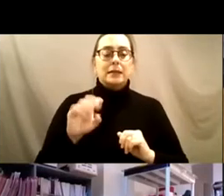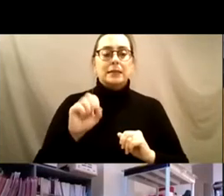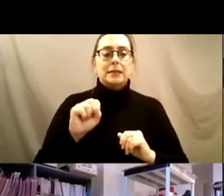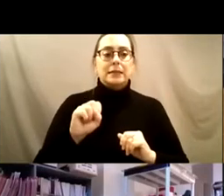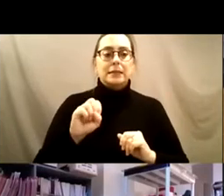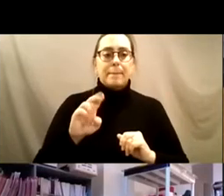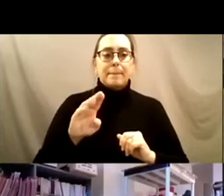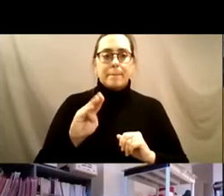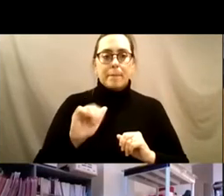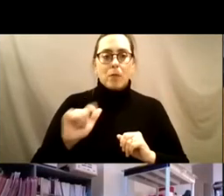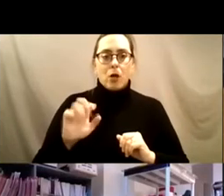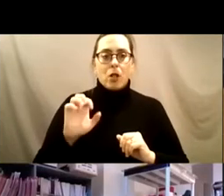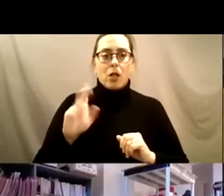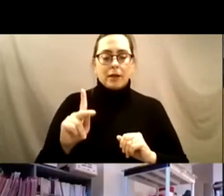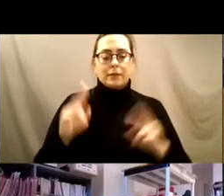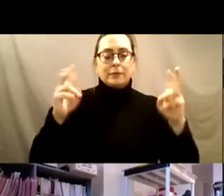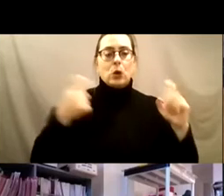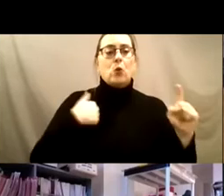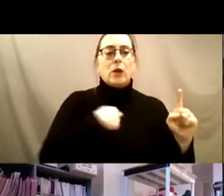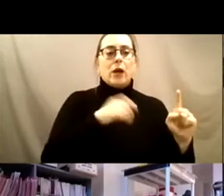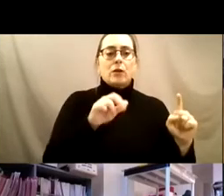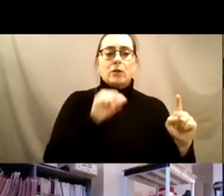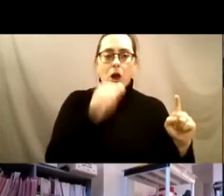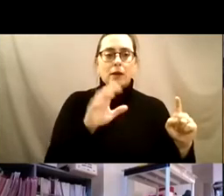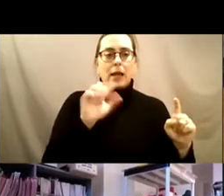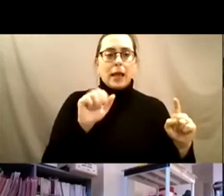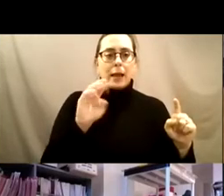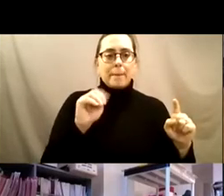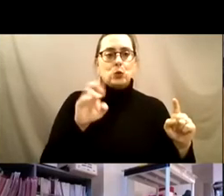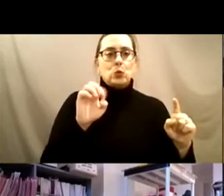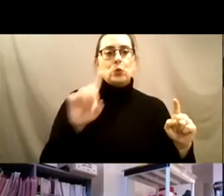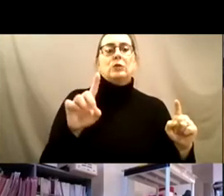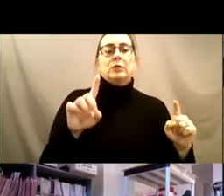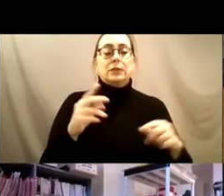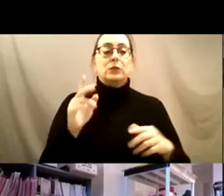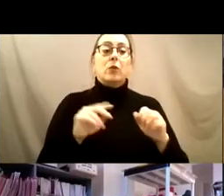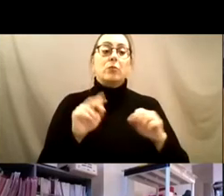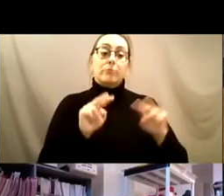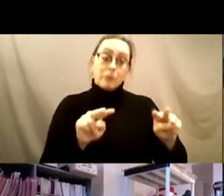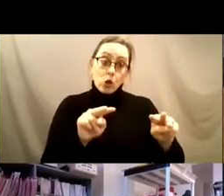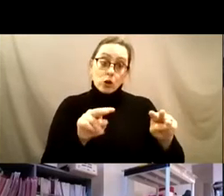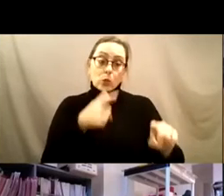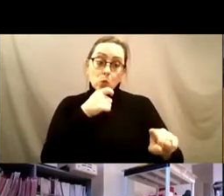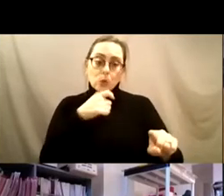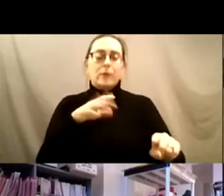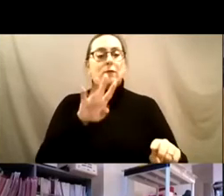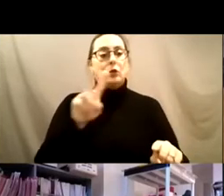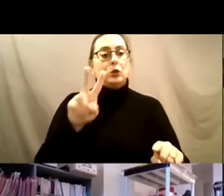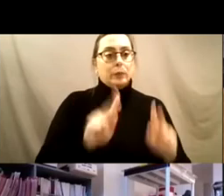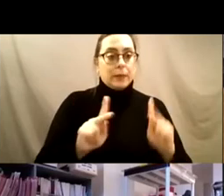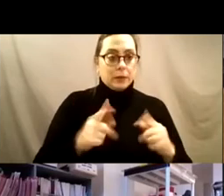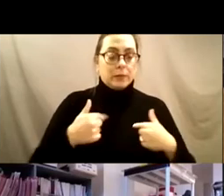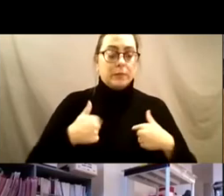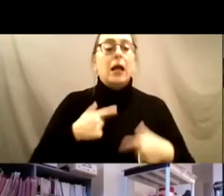piece, We Are Not Amused, which had 42 views. Myself and 2 of the board members also